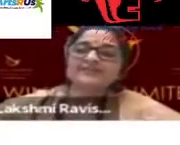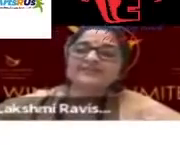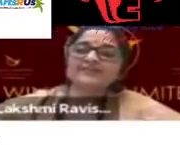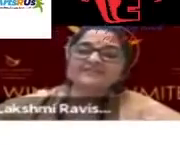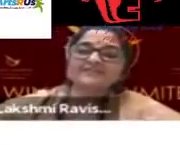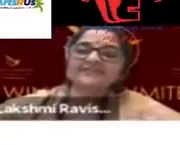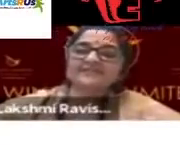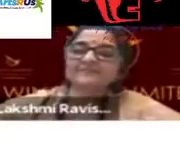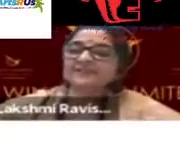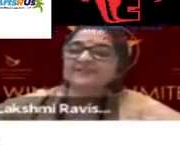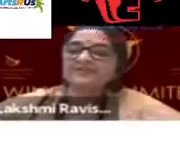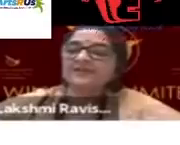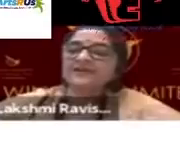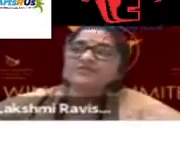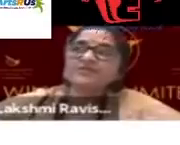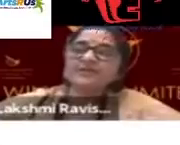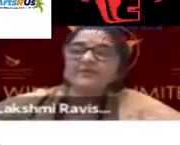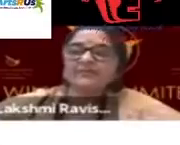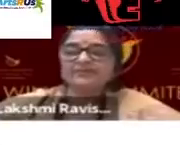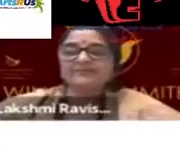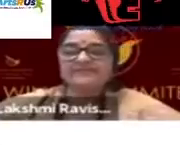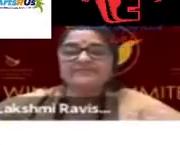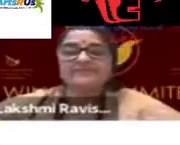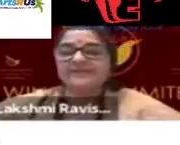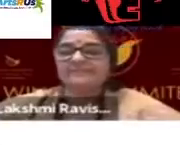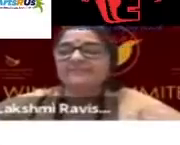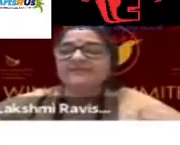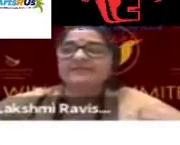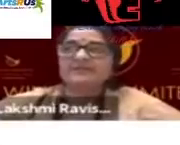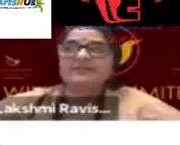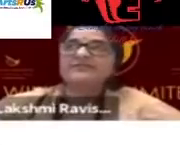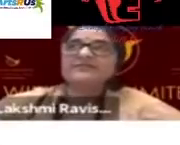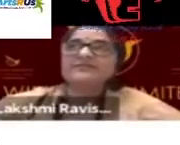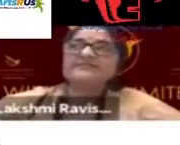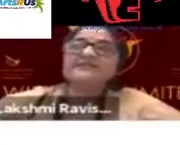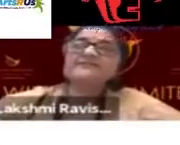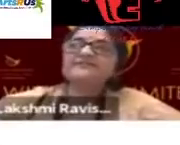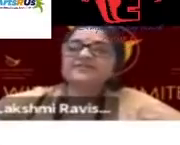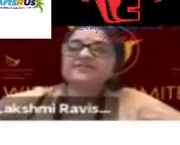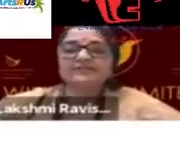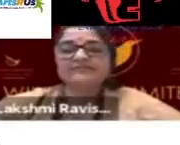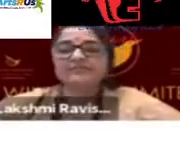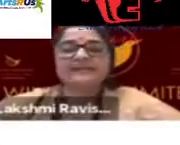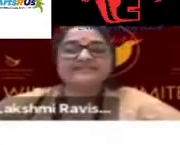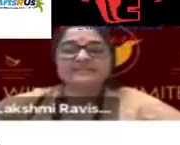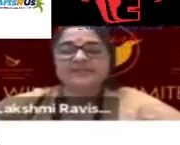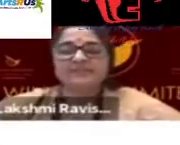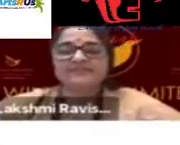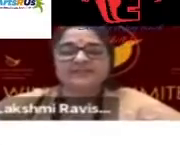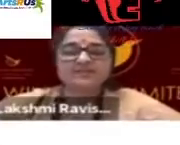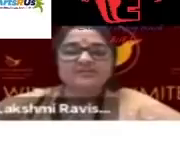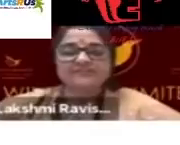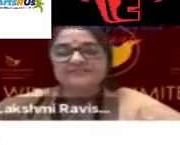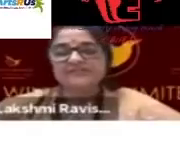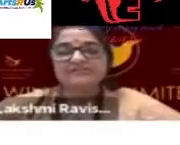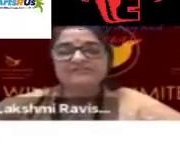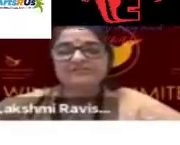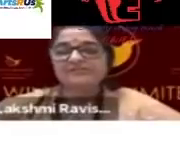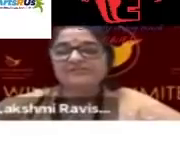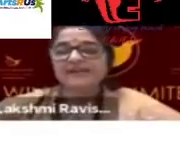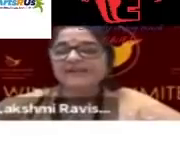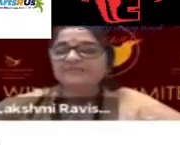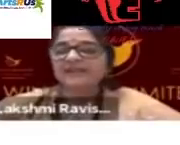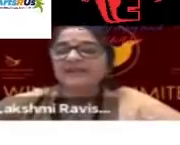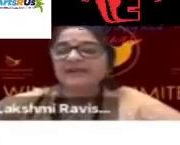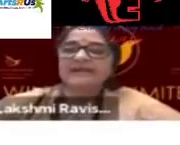with NGOs across India, trying to empower the PWD. The longest association, of course, has been with National Association